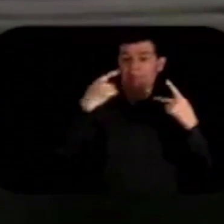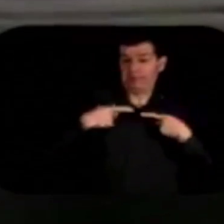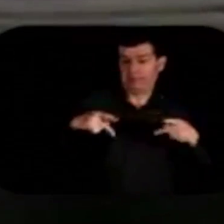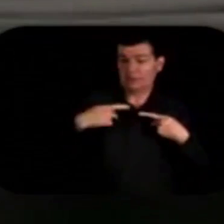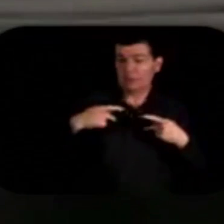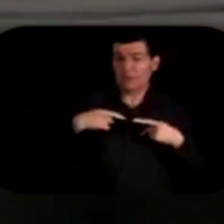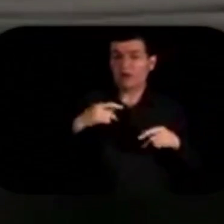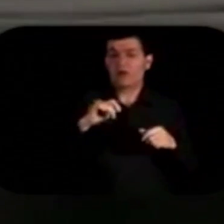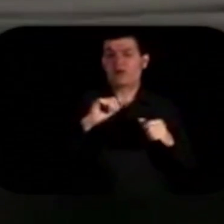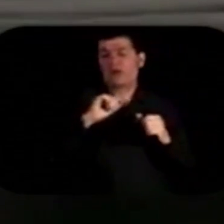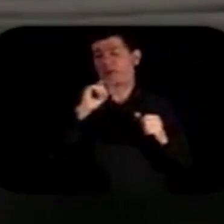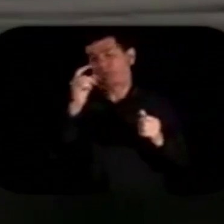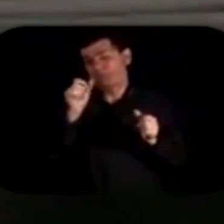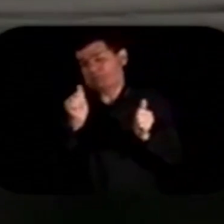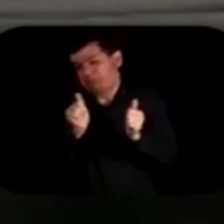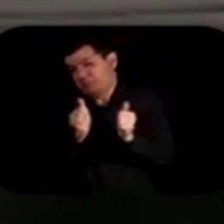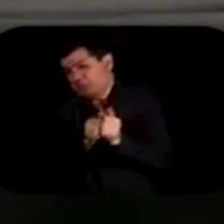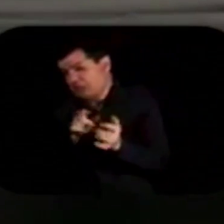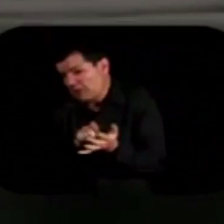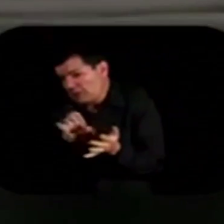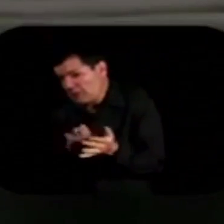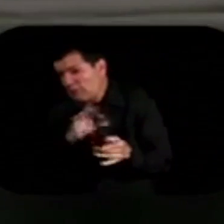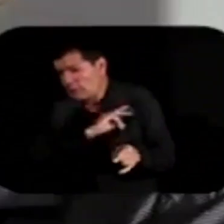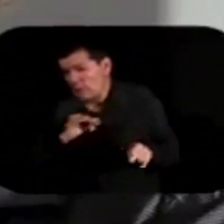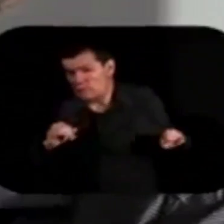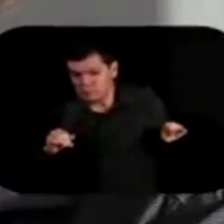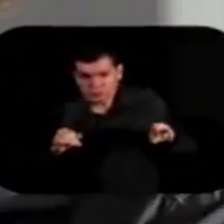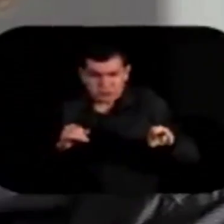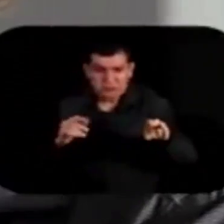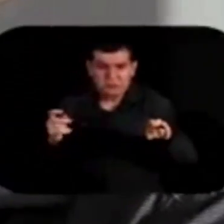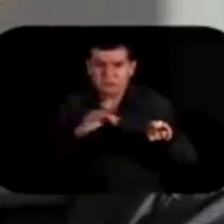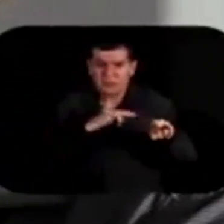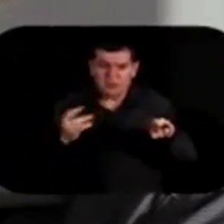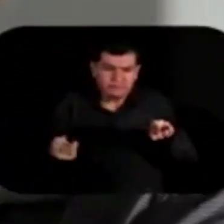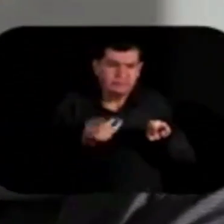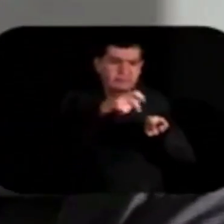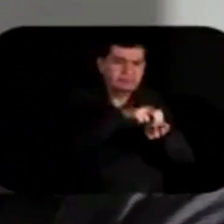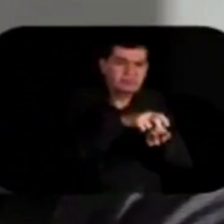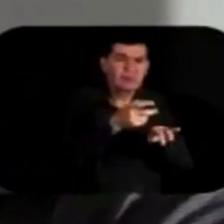church. So when the disabled are waiting